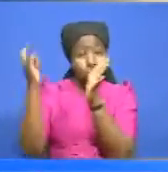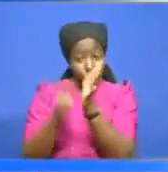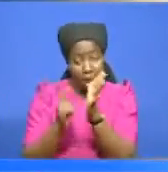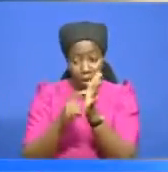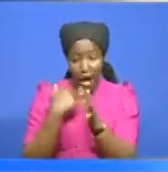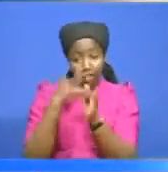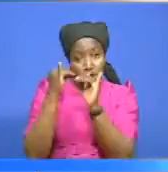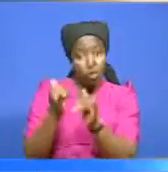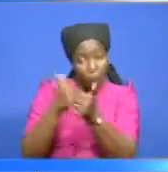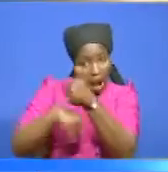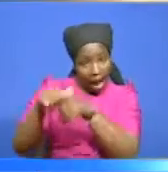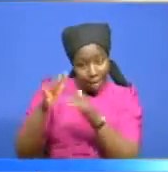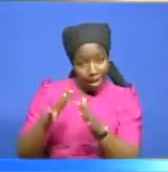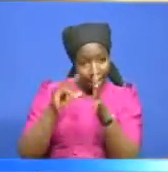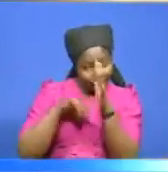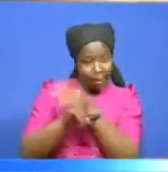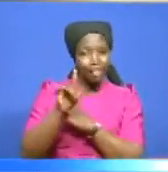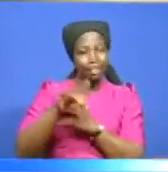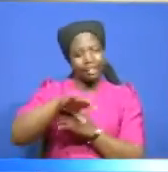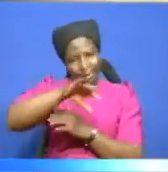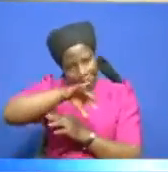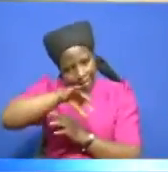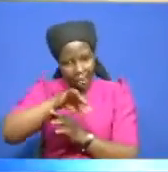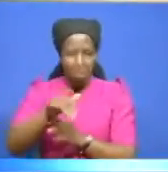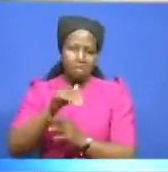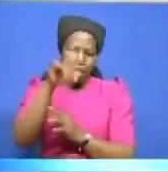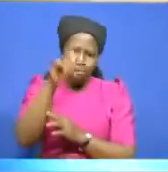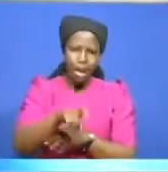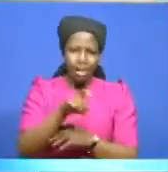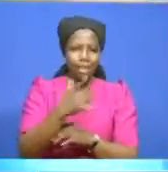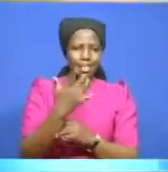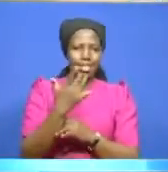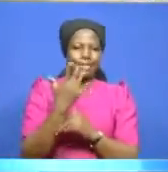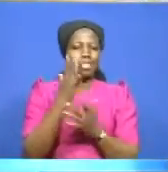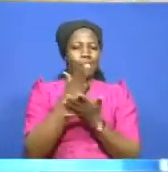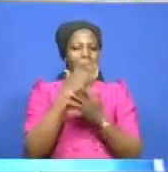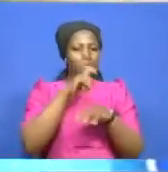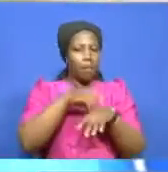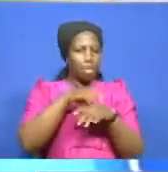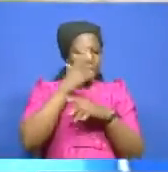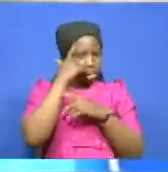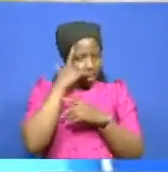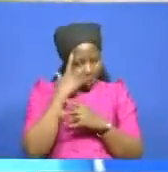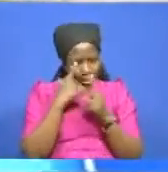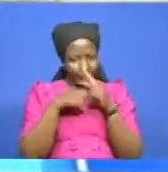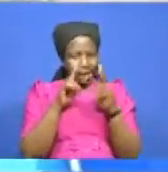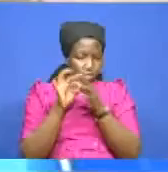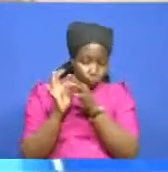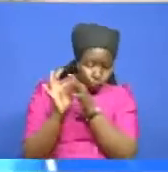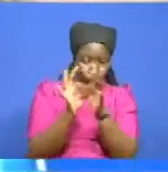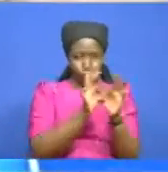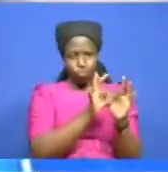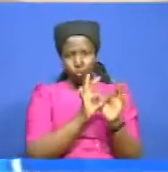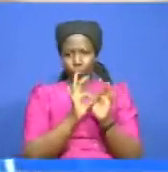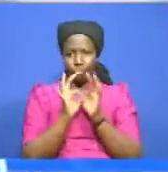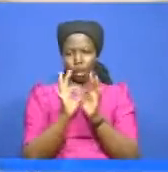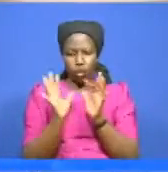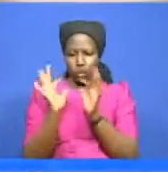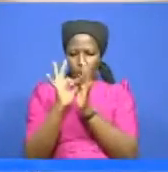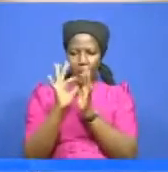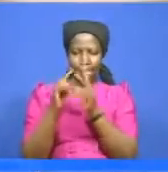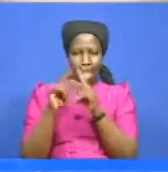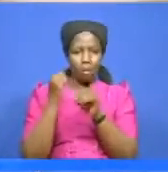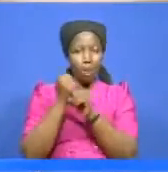town, and there's a need for them to co-join at some point and start collaborating, especially in the area